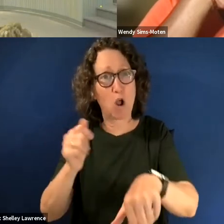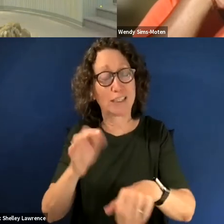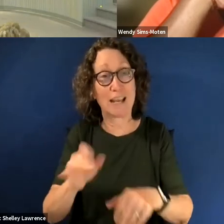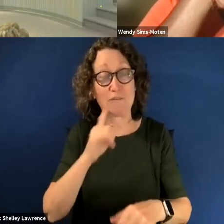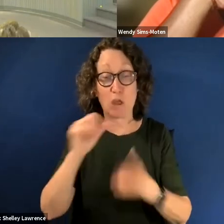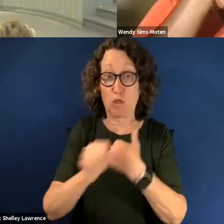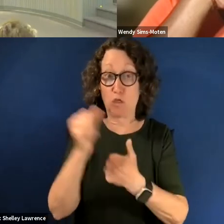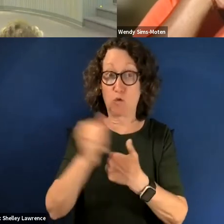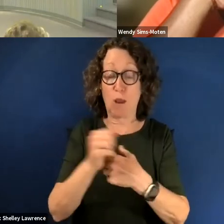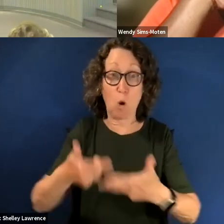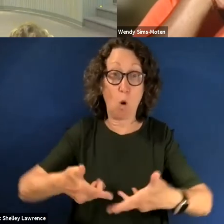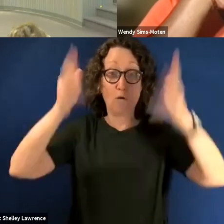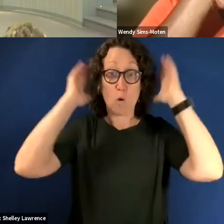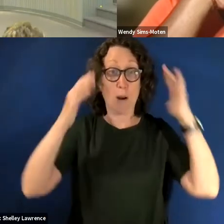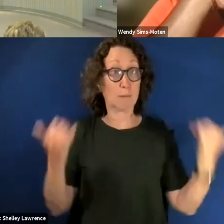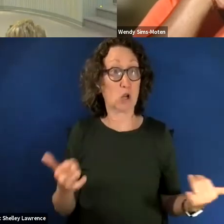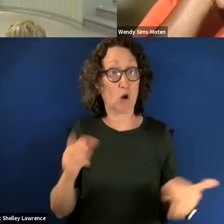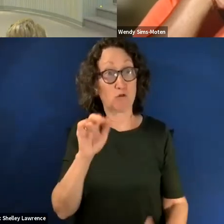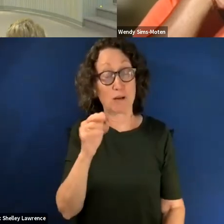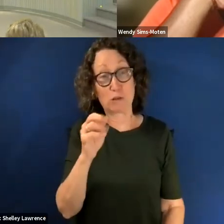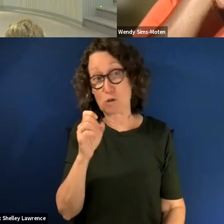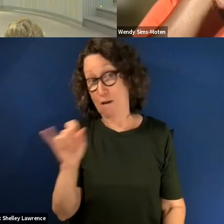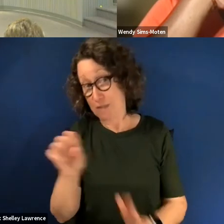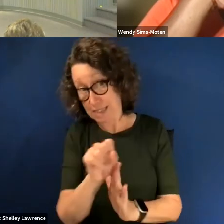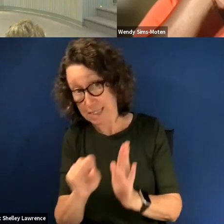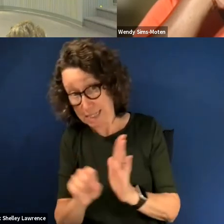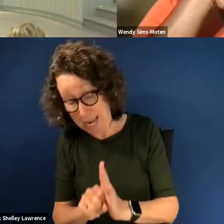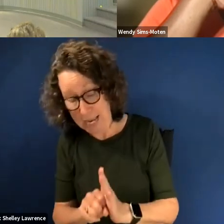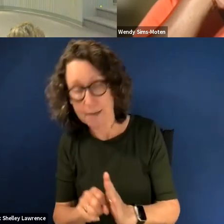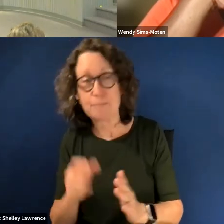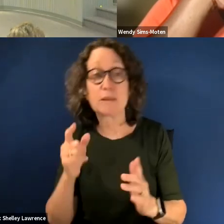threat overwhelms the current resources of the state.